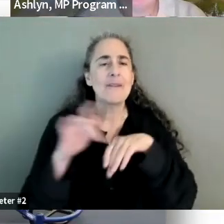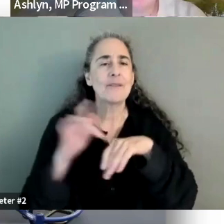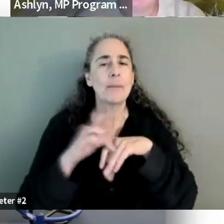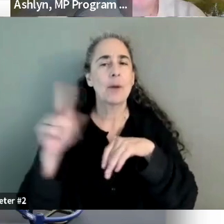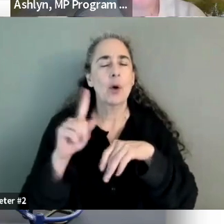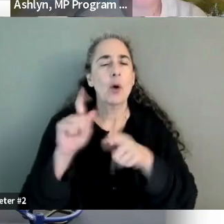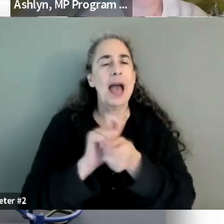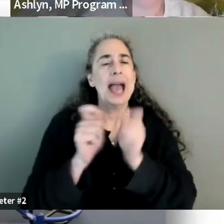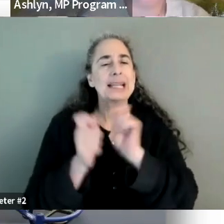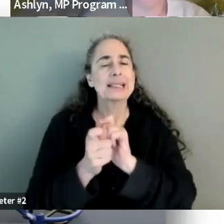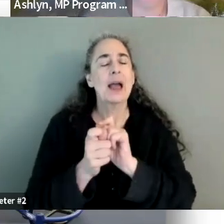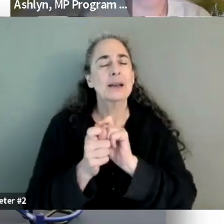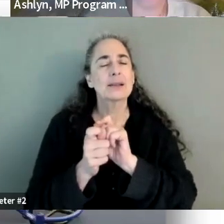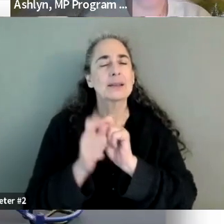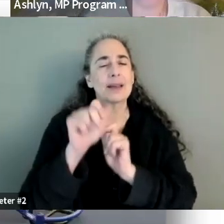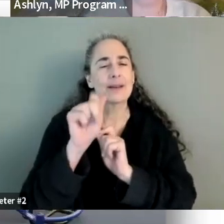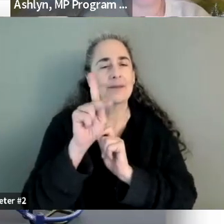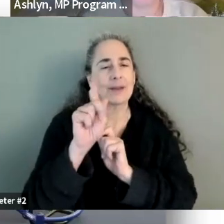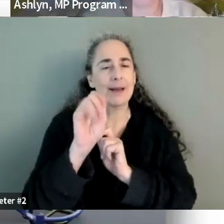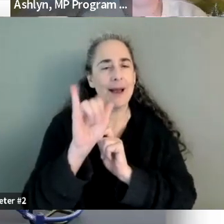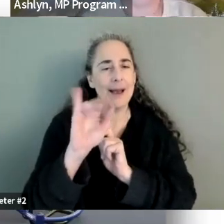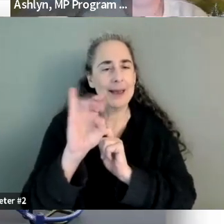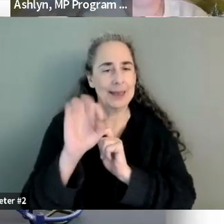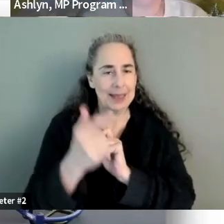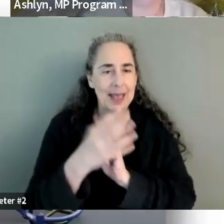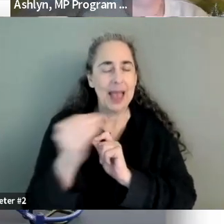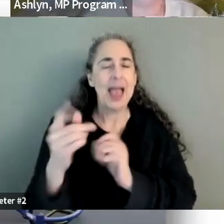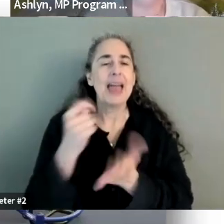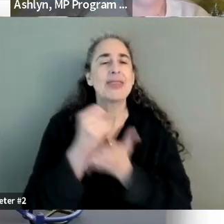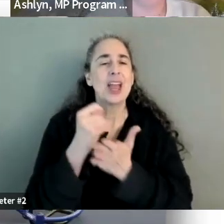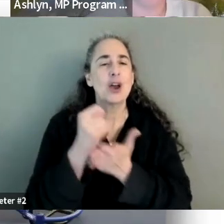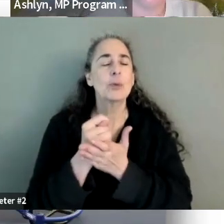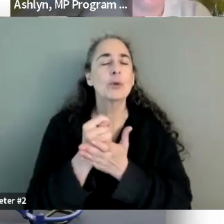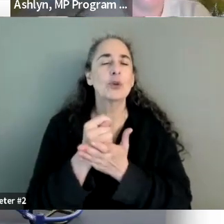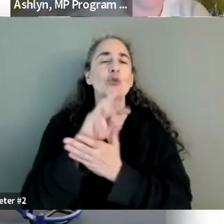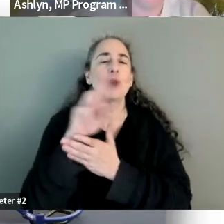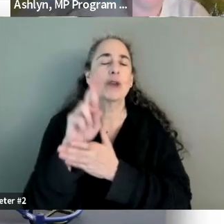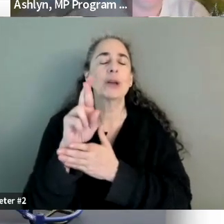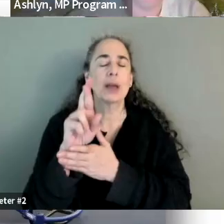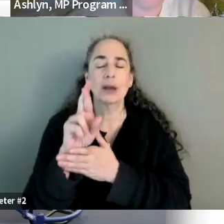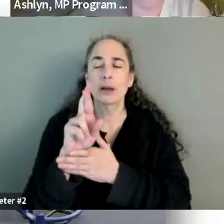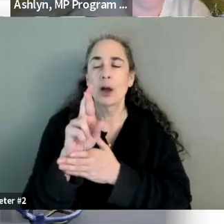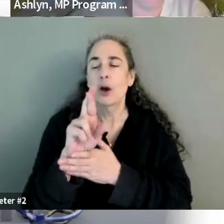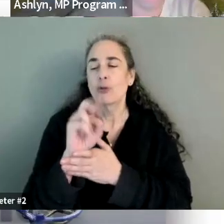our adaptive kayaking and therapeutic recreation kayaking programs. Next slide.